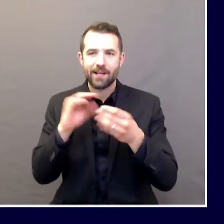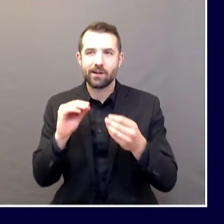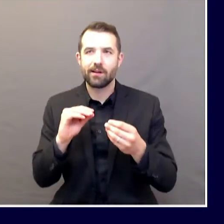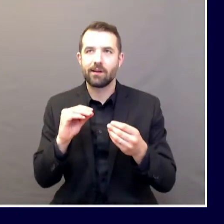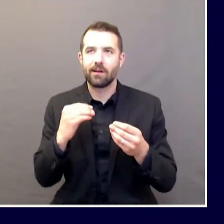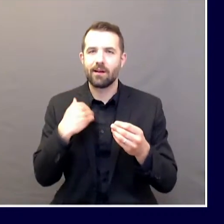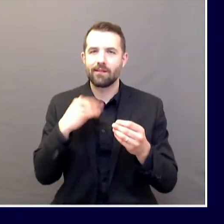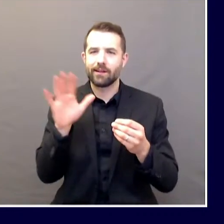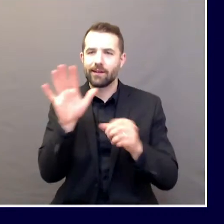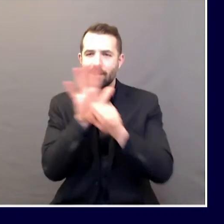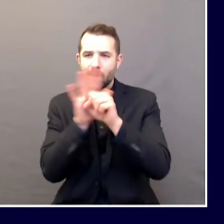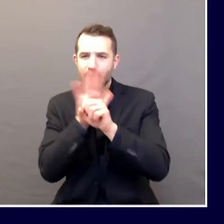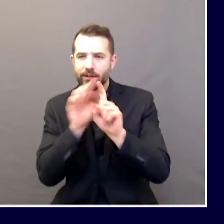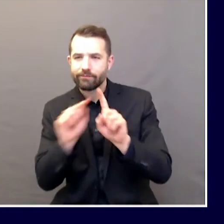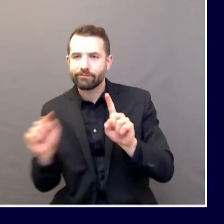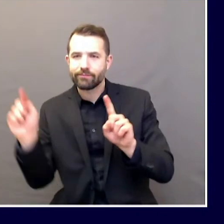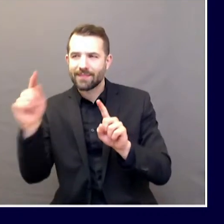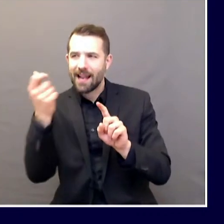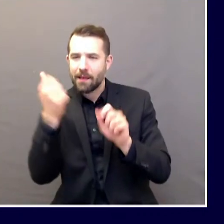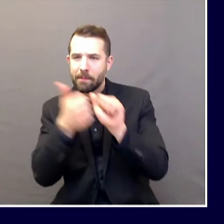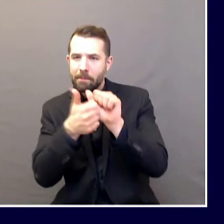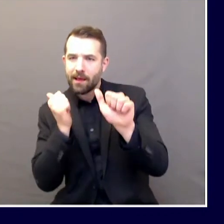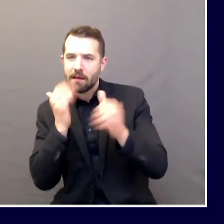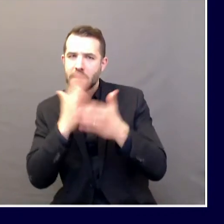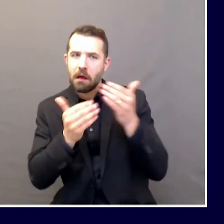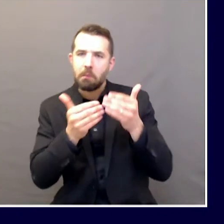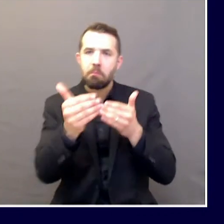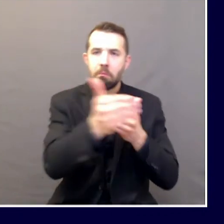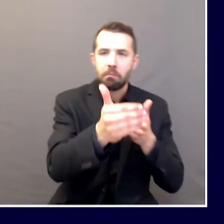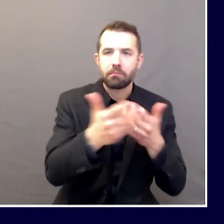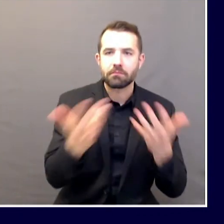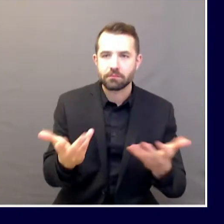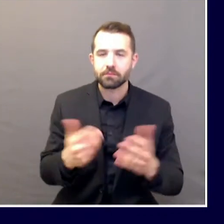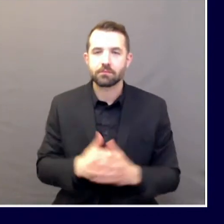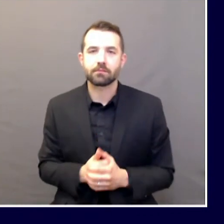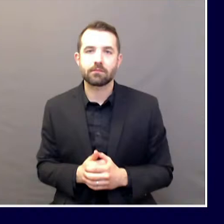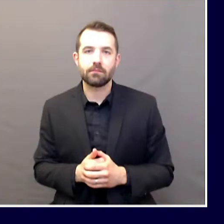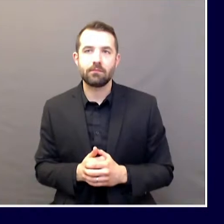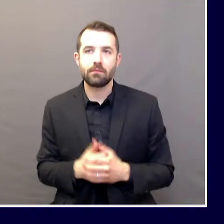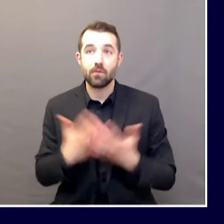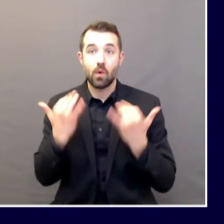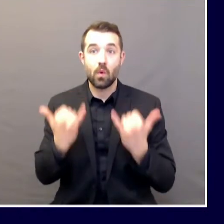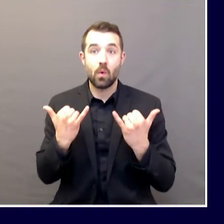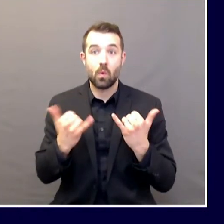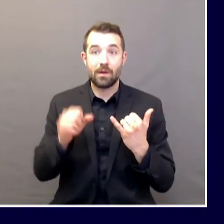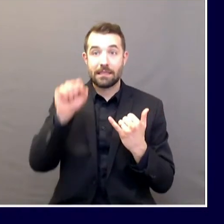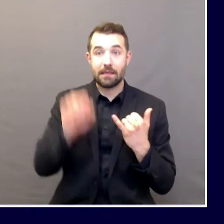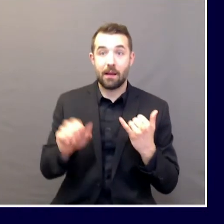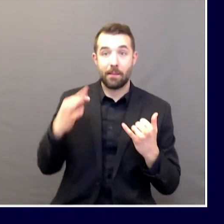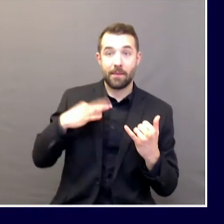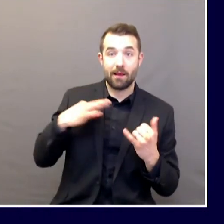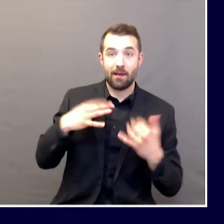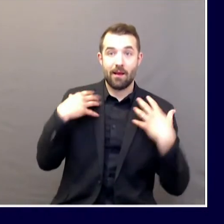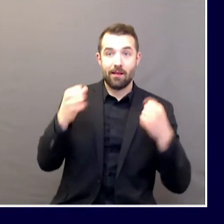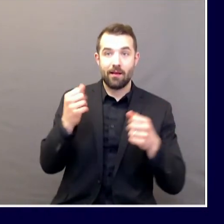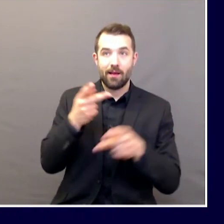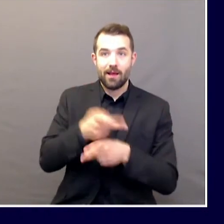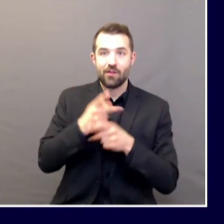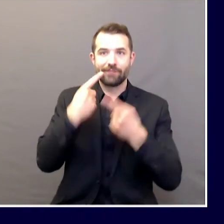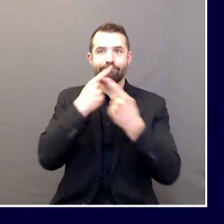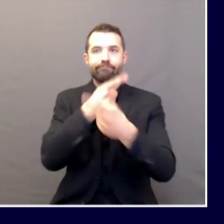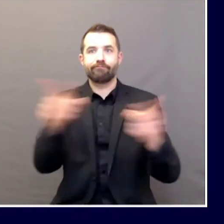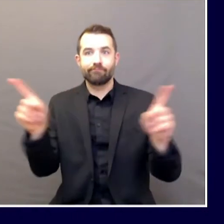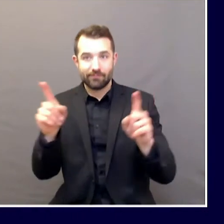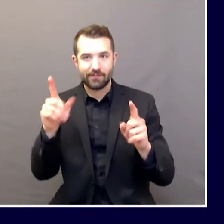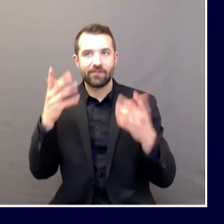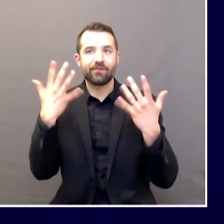County. We're also seeing, I saw that Maine Health today announced that they started on a small scale doing some vaccinations